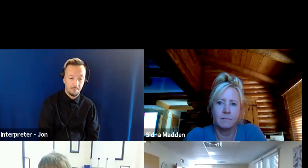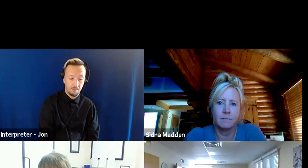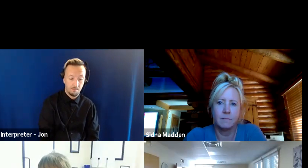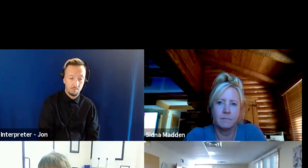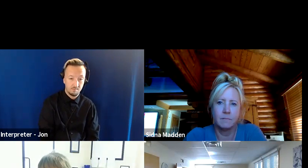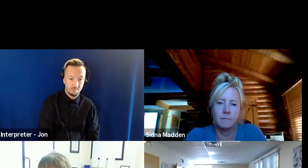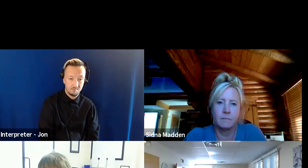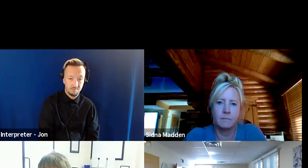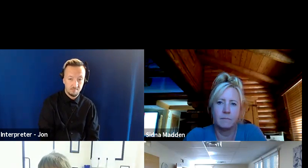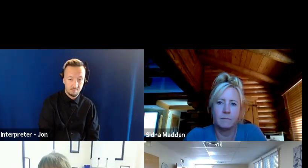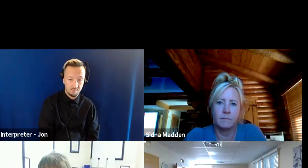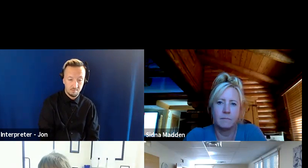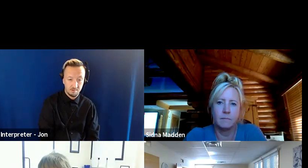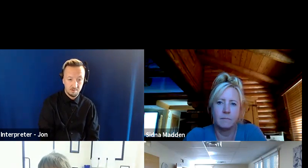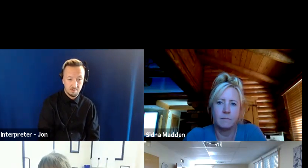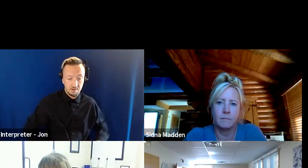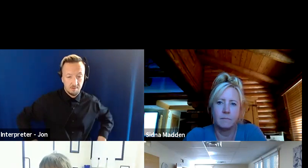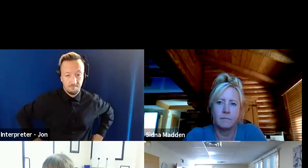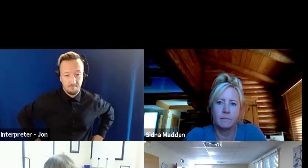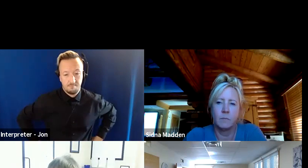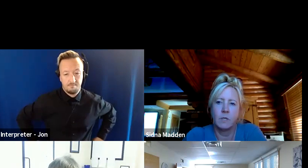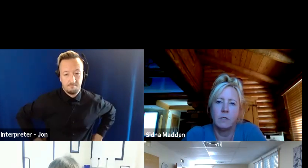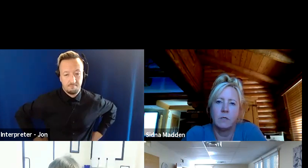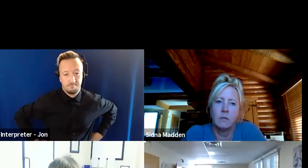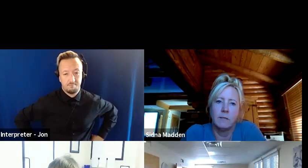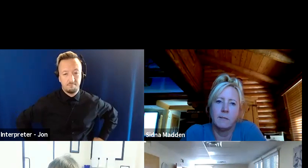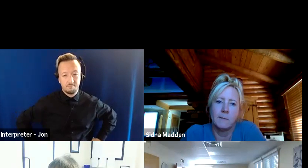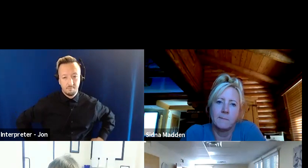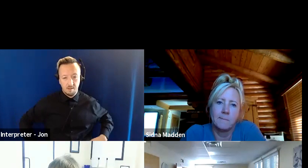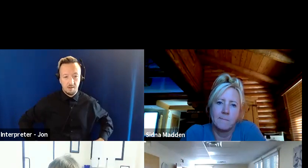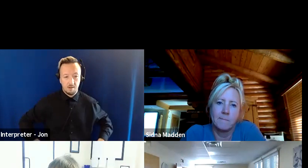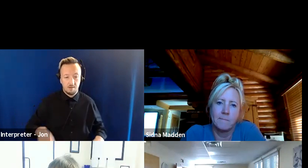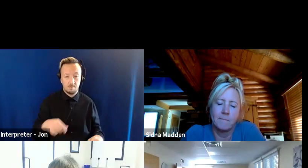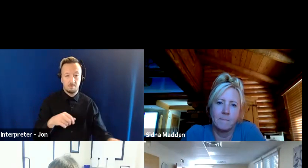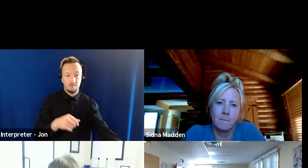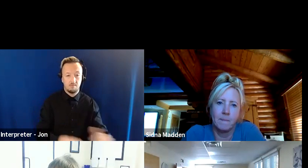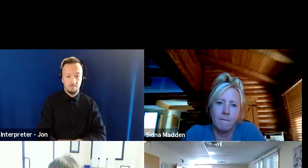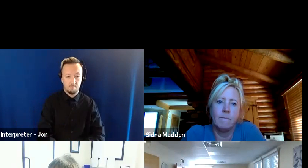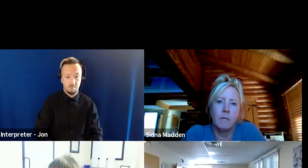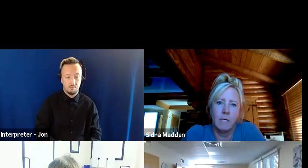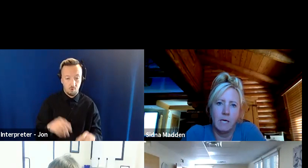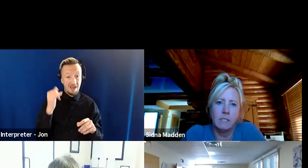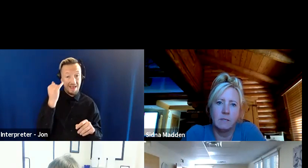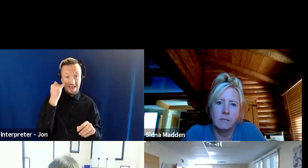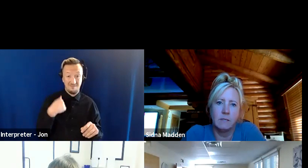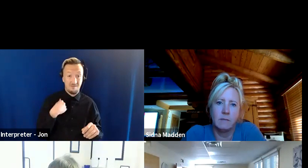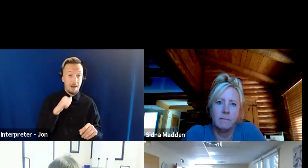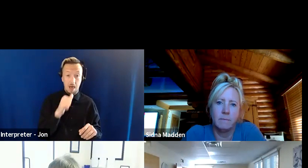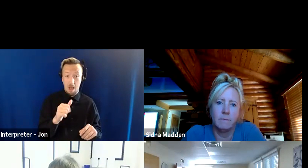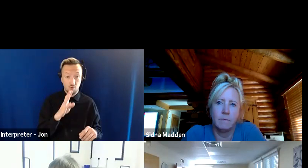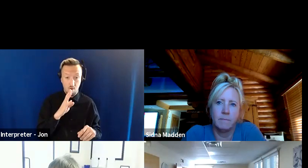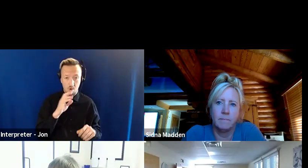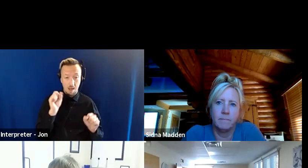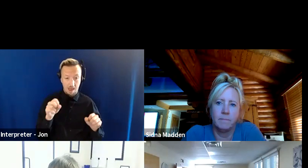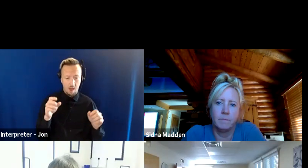Can't find them easily. And we're all to Okay. turn off our cameras unless we're talking, right? Yes. You could just email